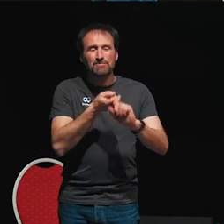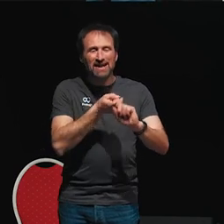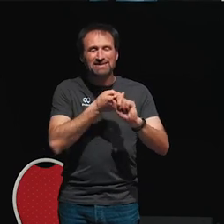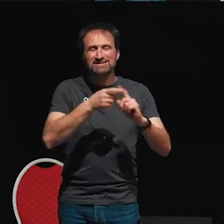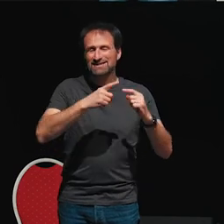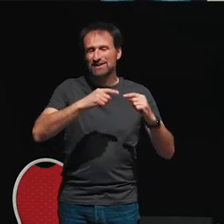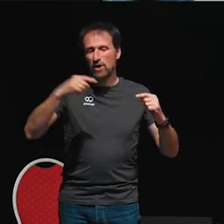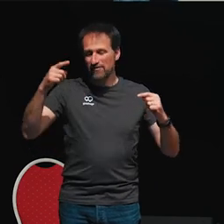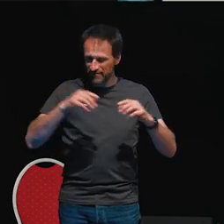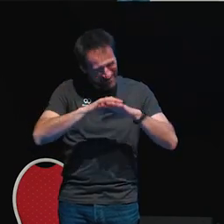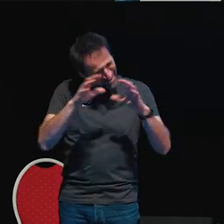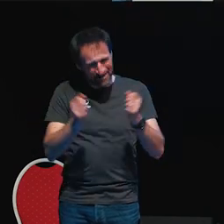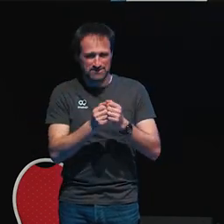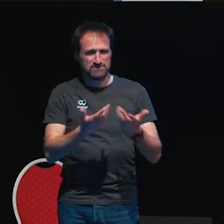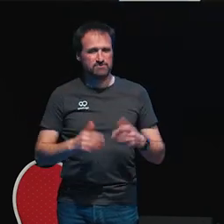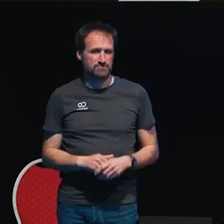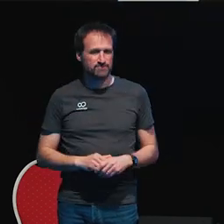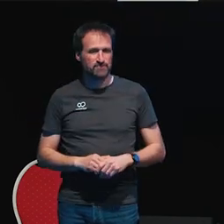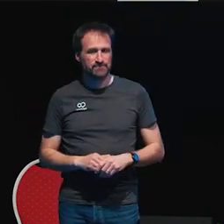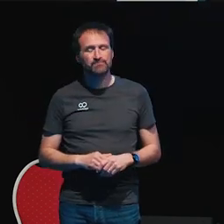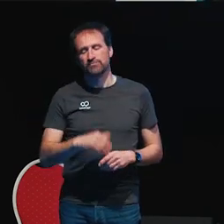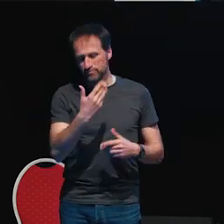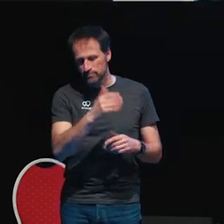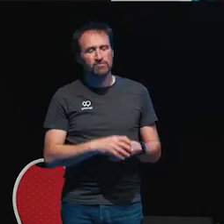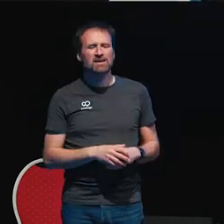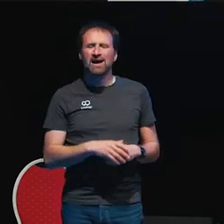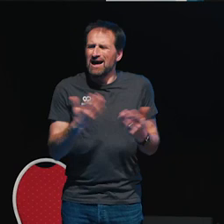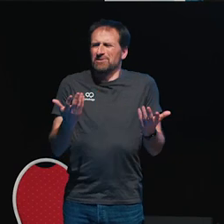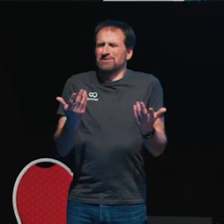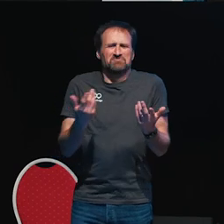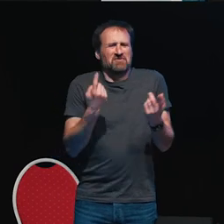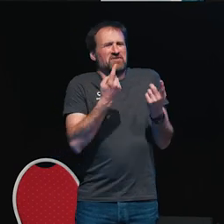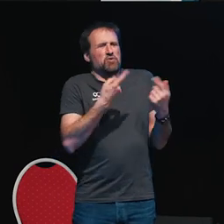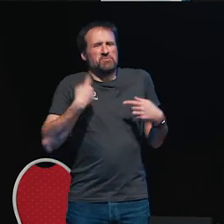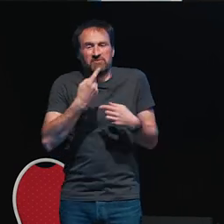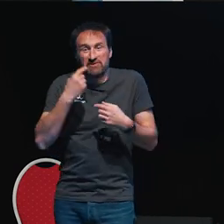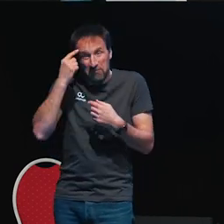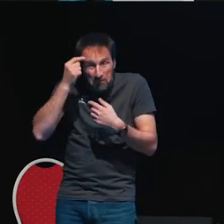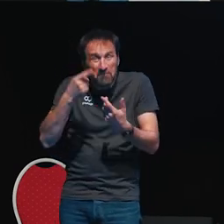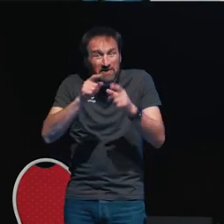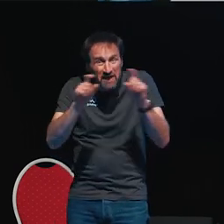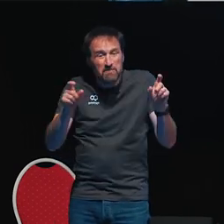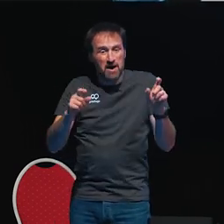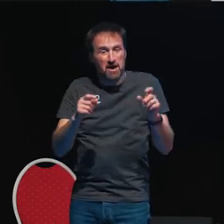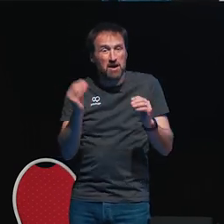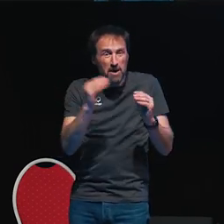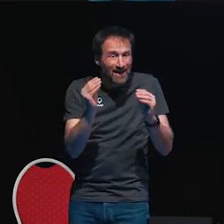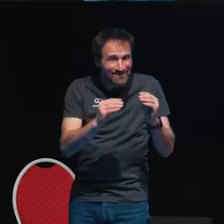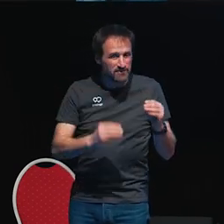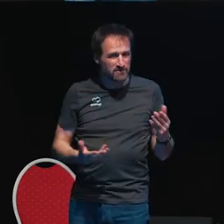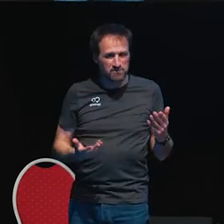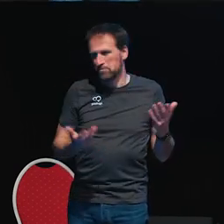And I kind of go through a couple examples here. So why do we care about plugins then? Because if